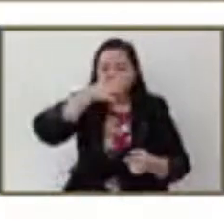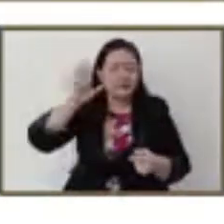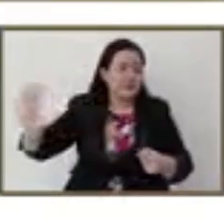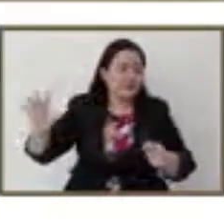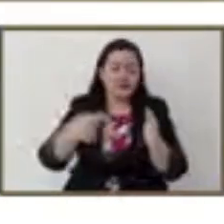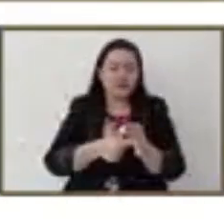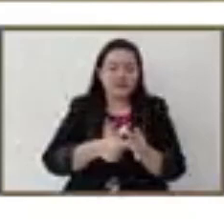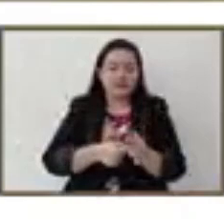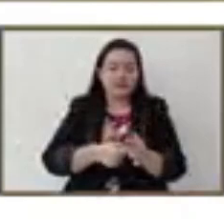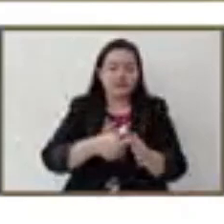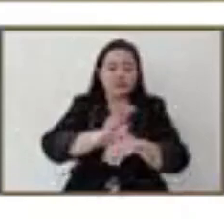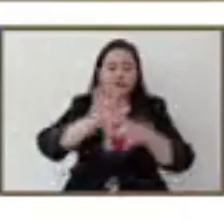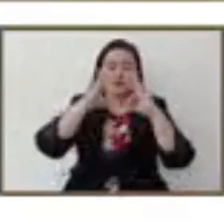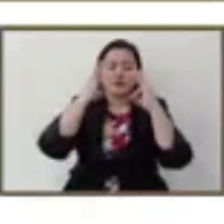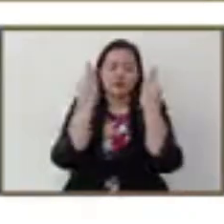where we belong.